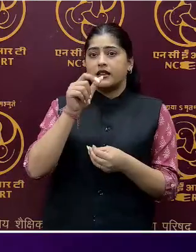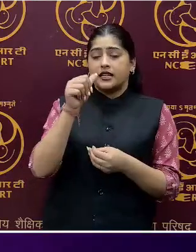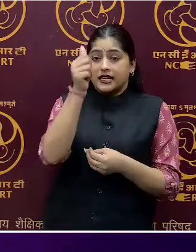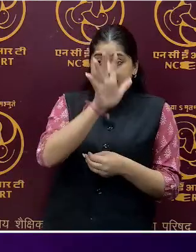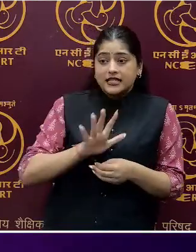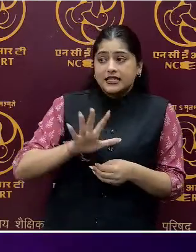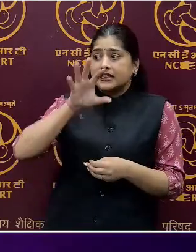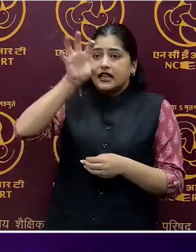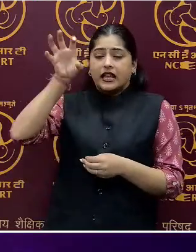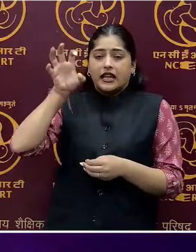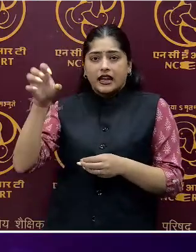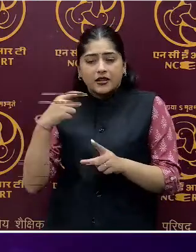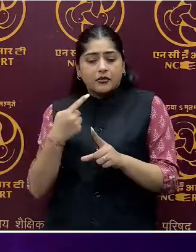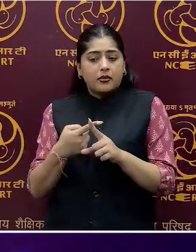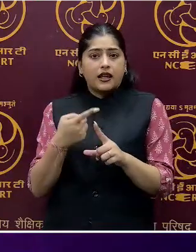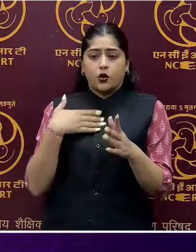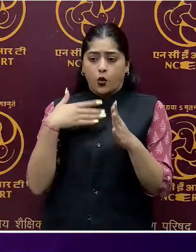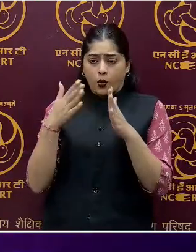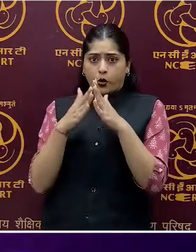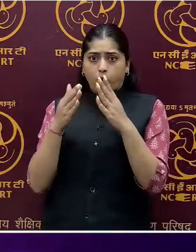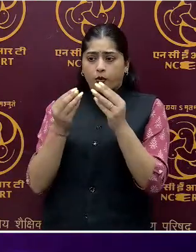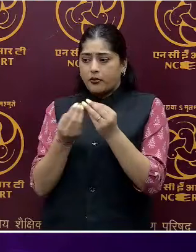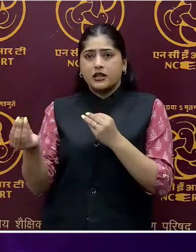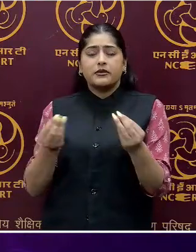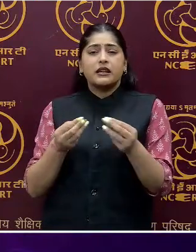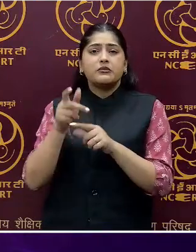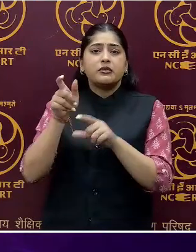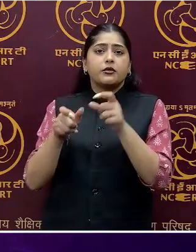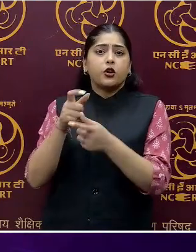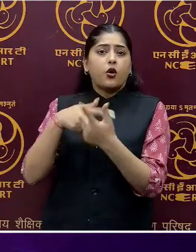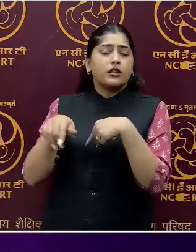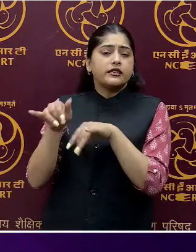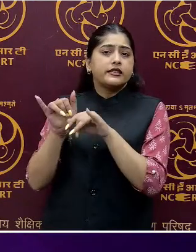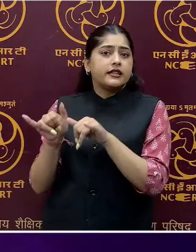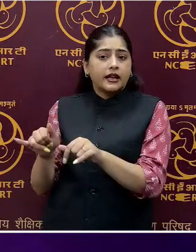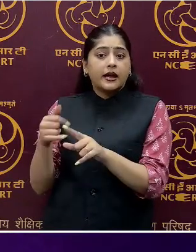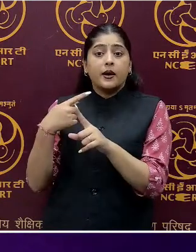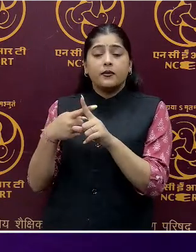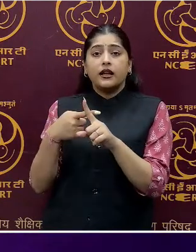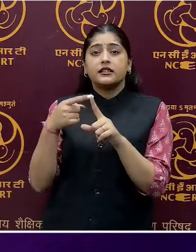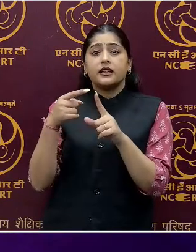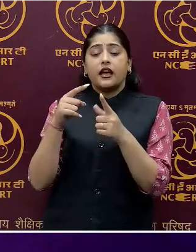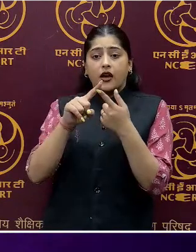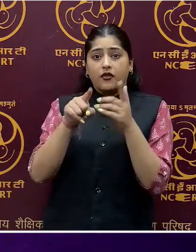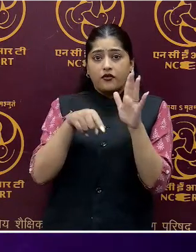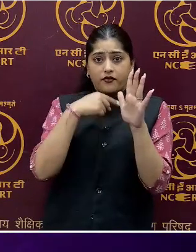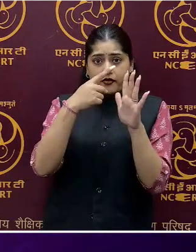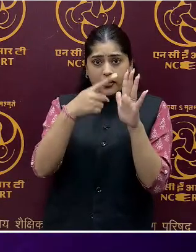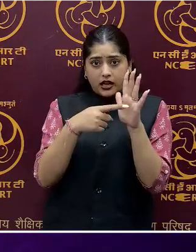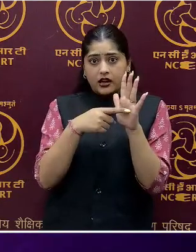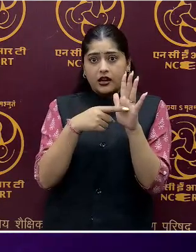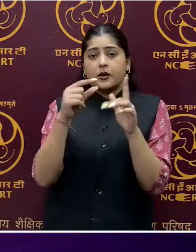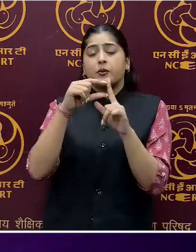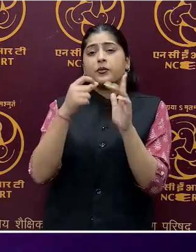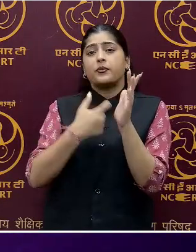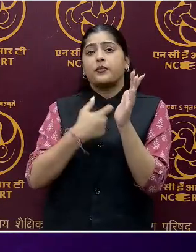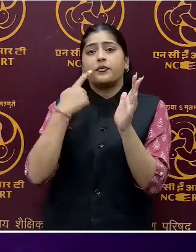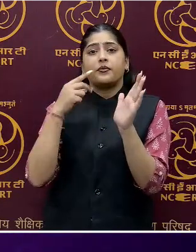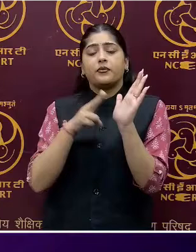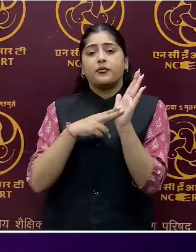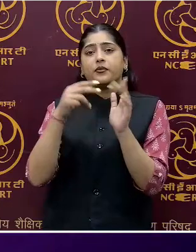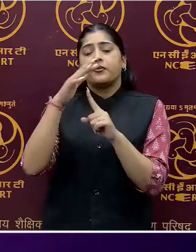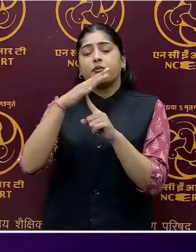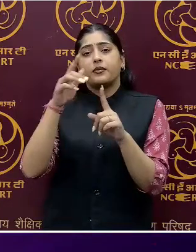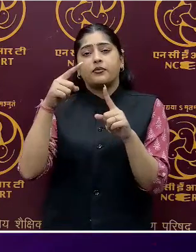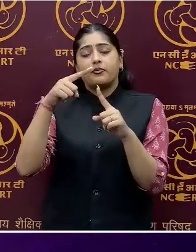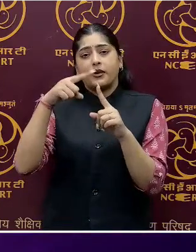always love your neighbor, love thy neighbor, as they say. And the fingerprints. So our tiny tot can give us the fingerprints on the